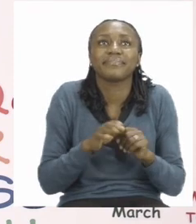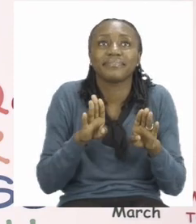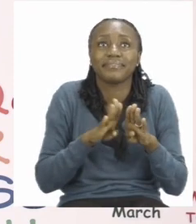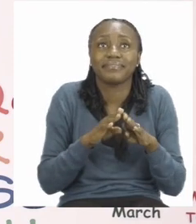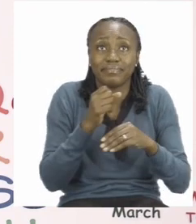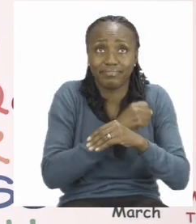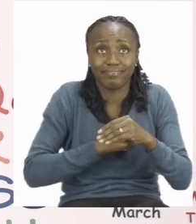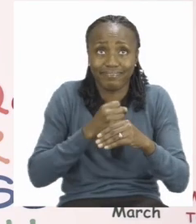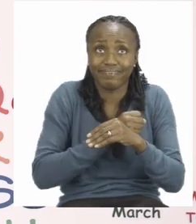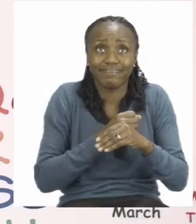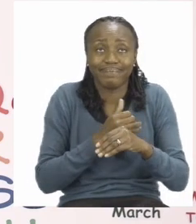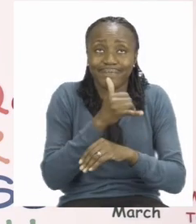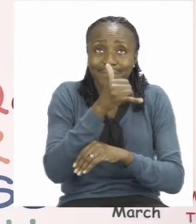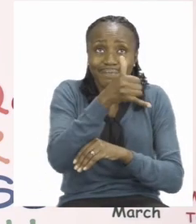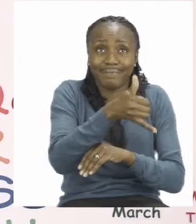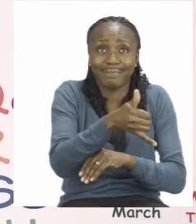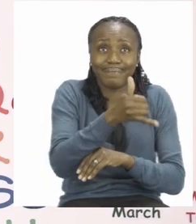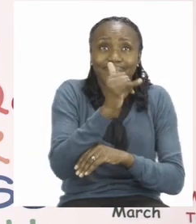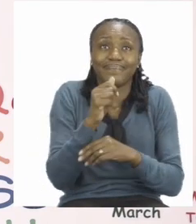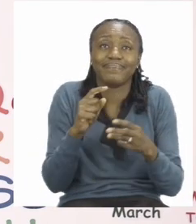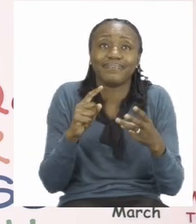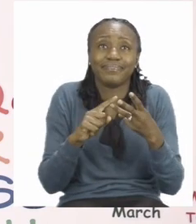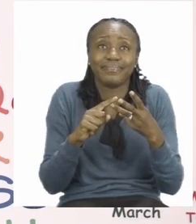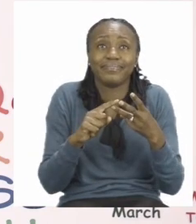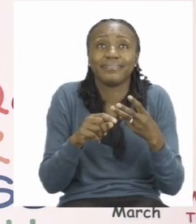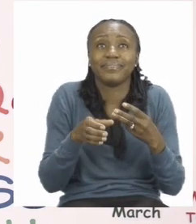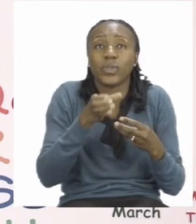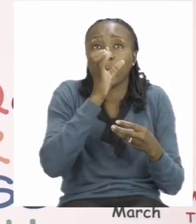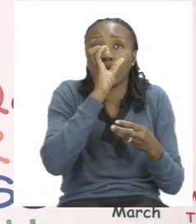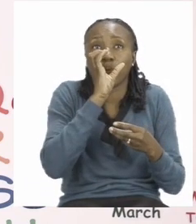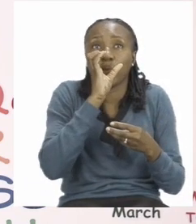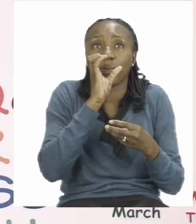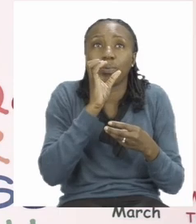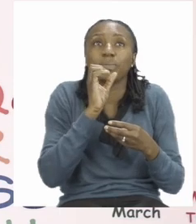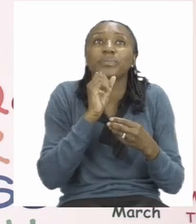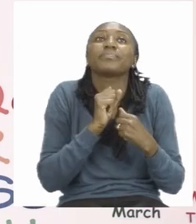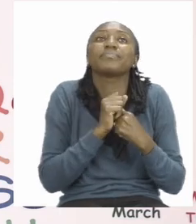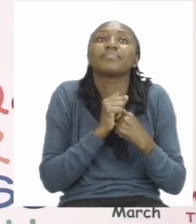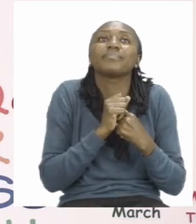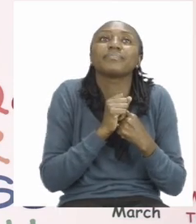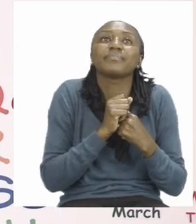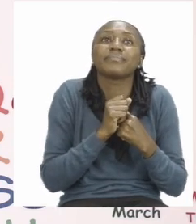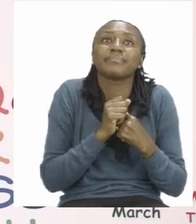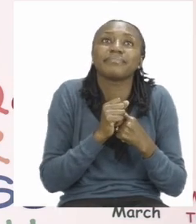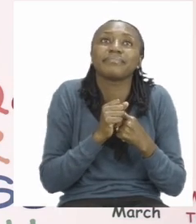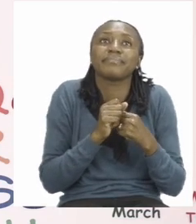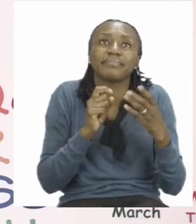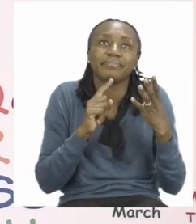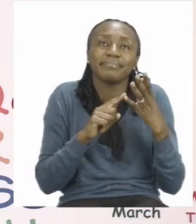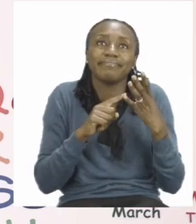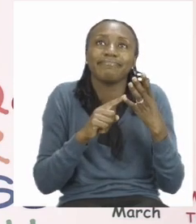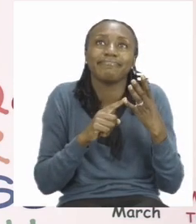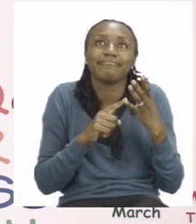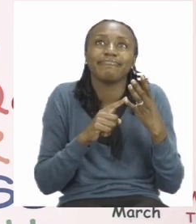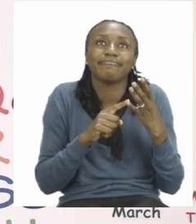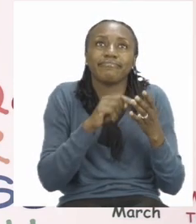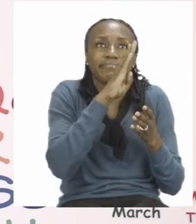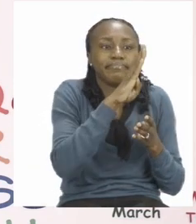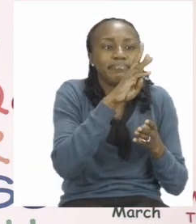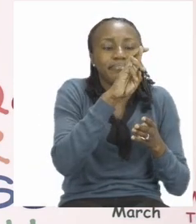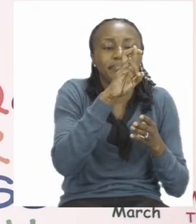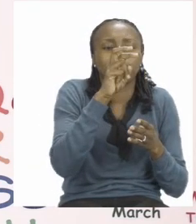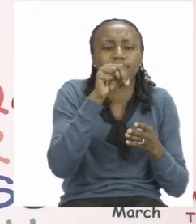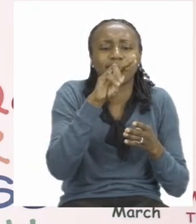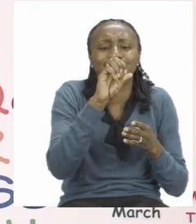cooking, watering, drinking. Very good. The next one is brushing. This one we know very